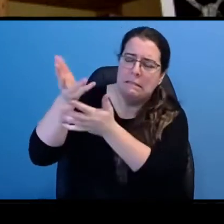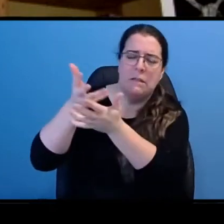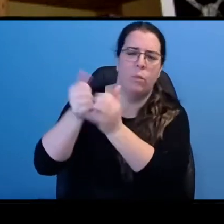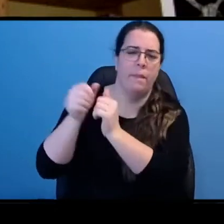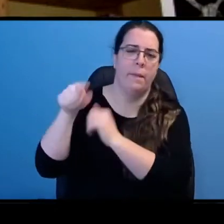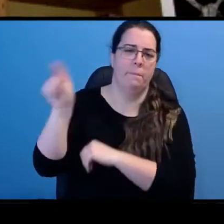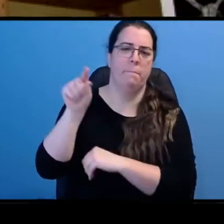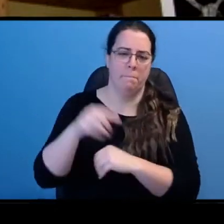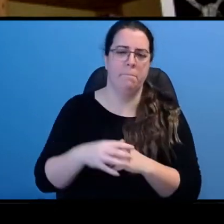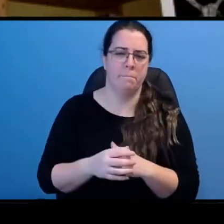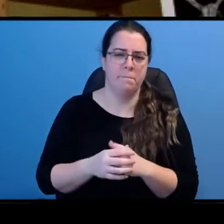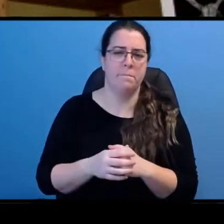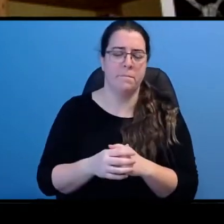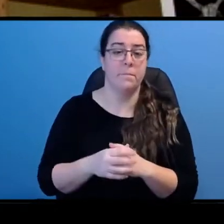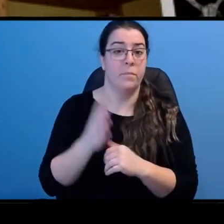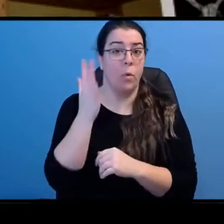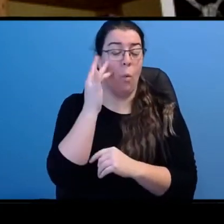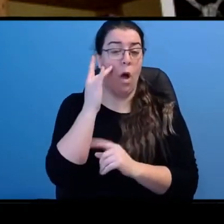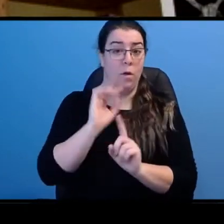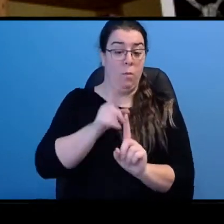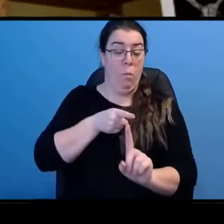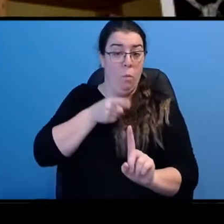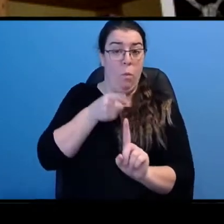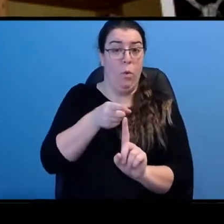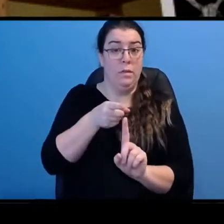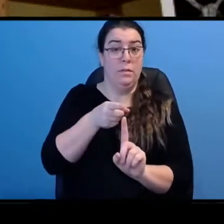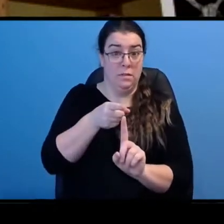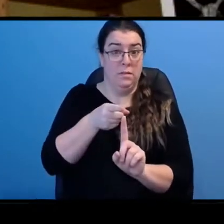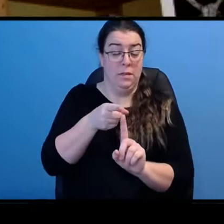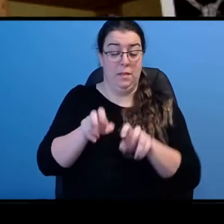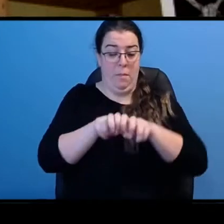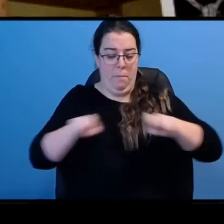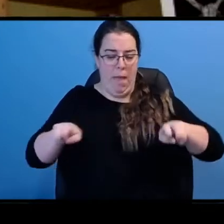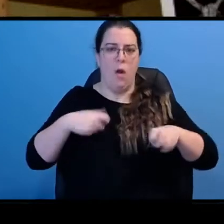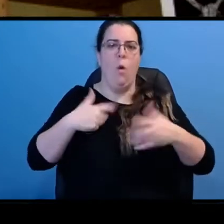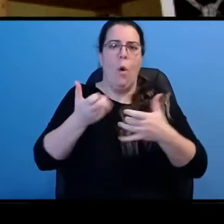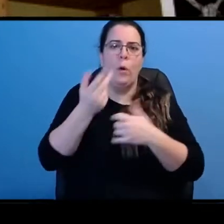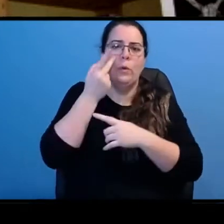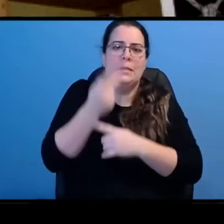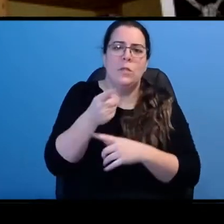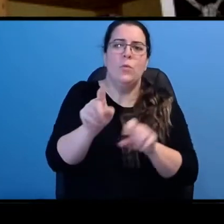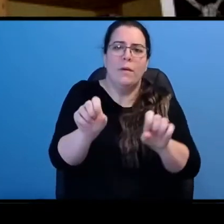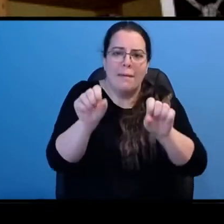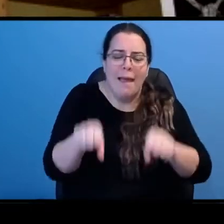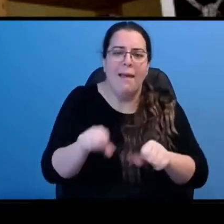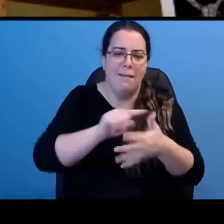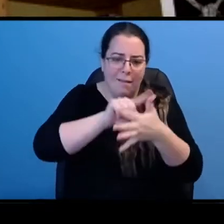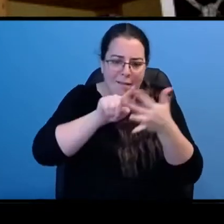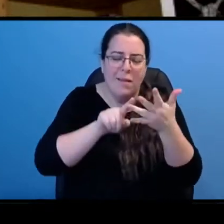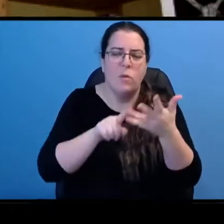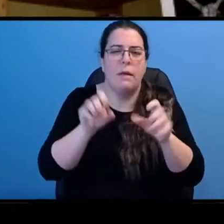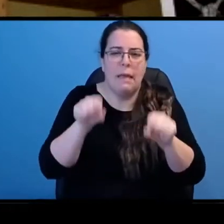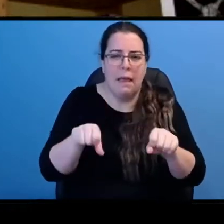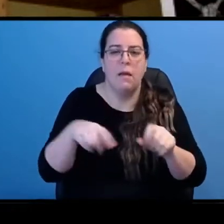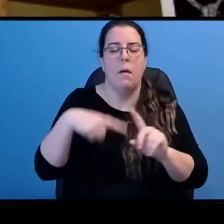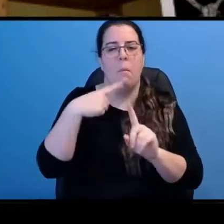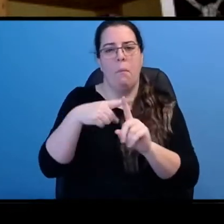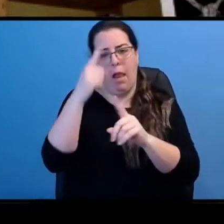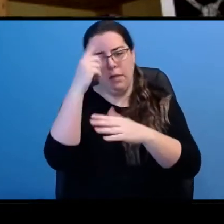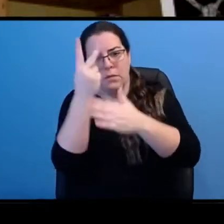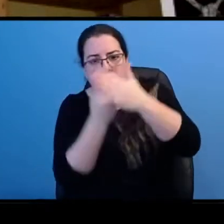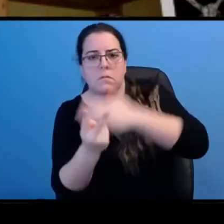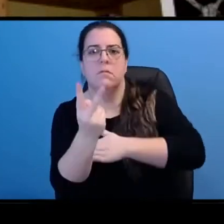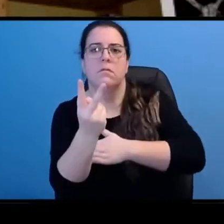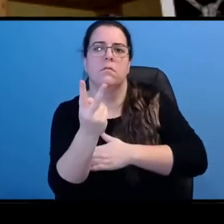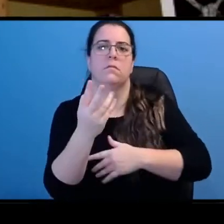capable of pulling off this project, and the budget shows that you've really thought through all of the elements. You've figured out, what your cost of supplies are,